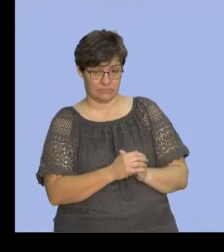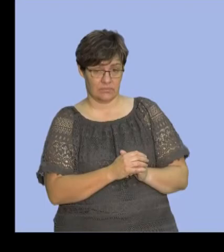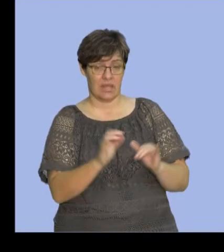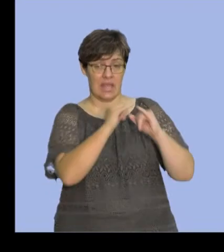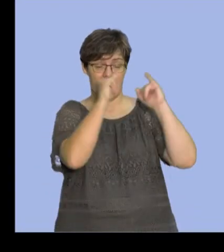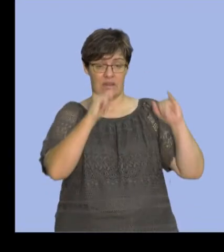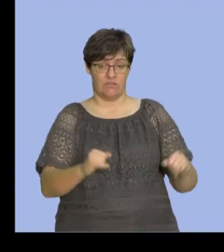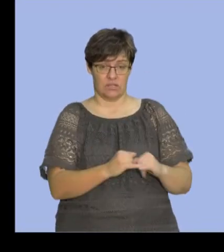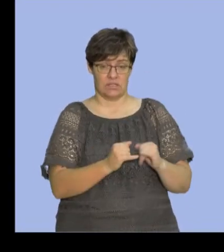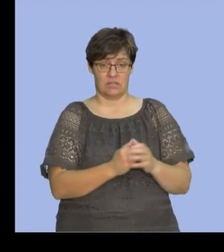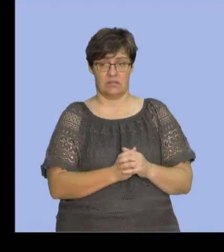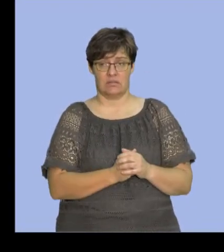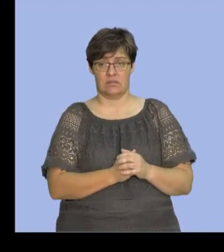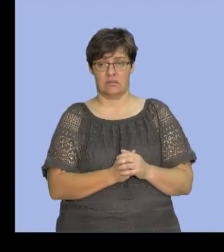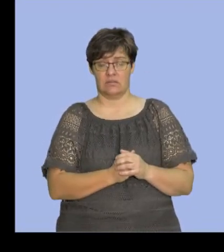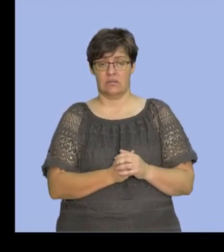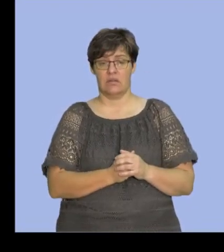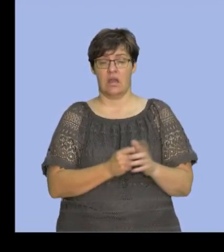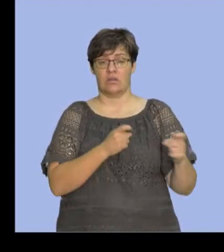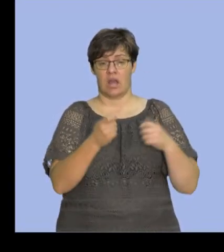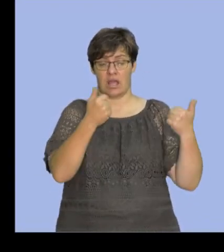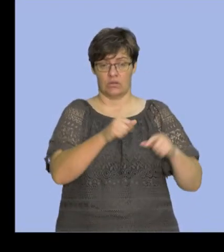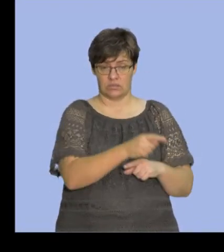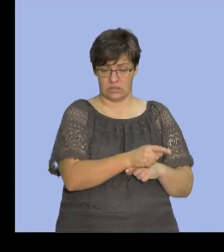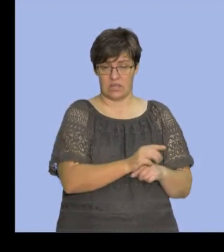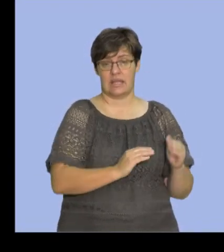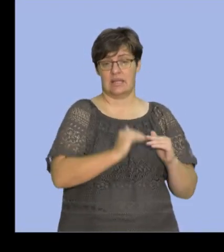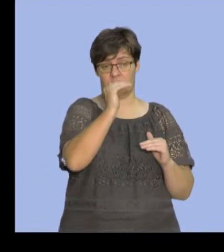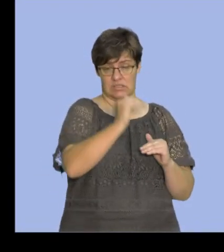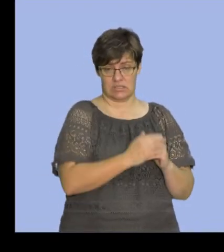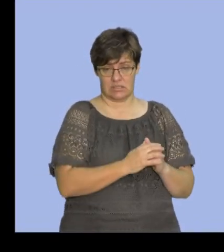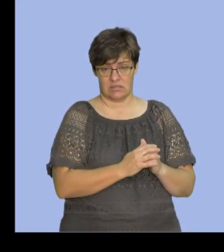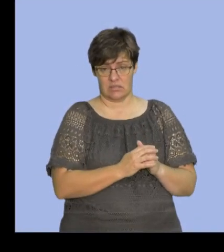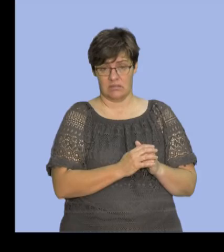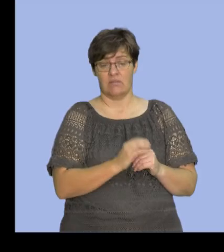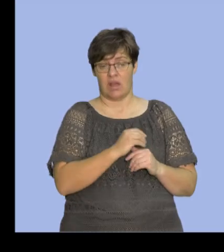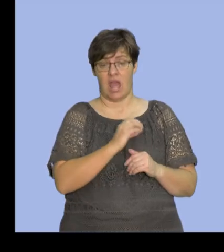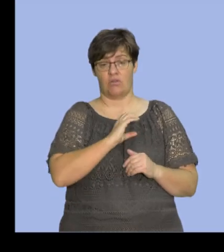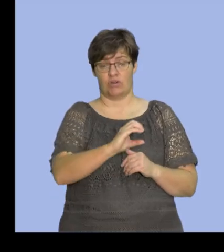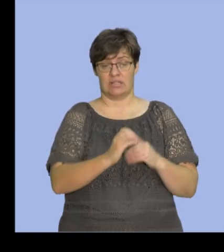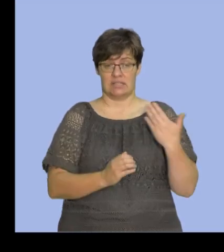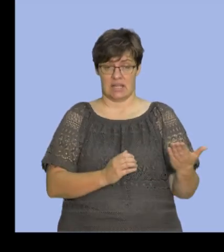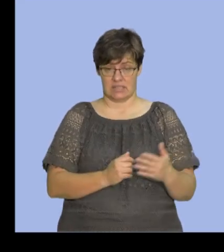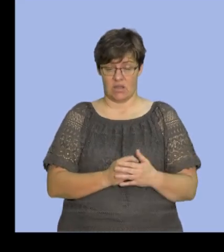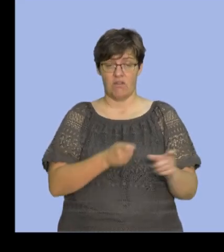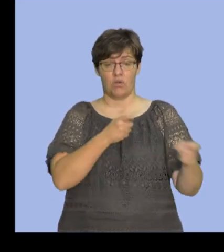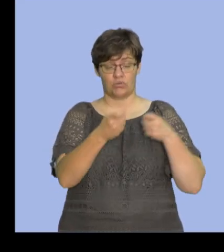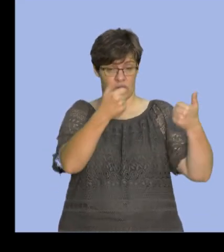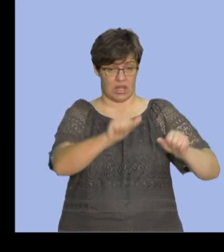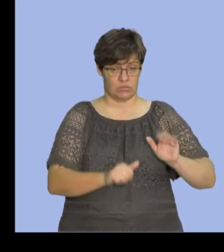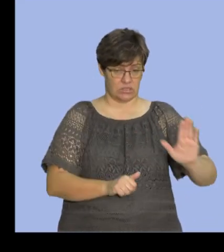invoice, so obviously my creditors control account will increase. I will put it on the credit side of my control